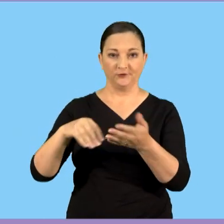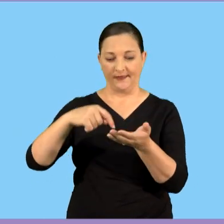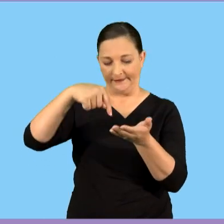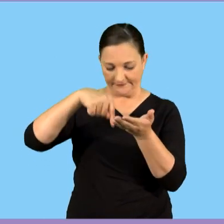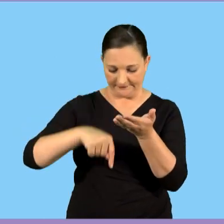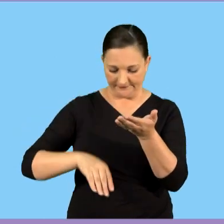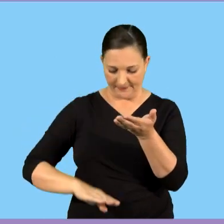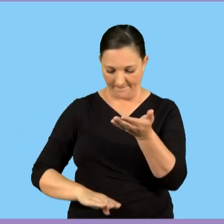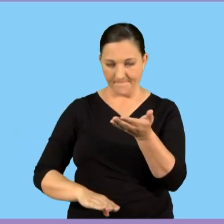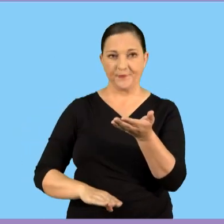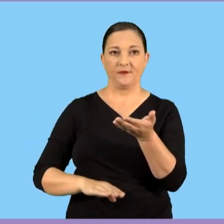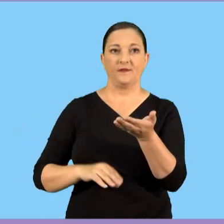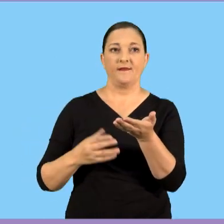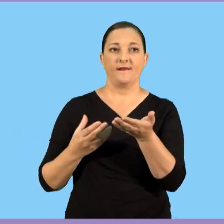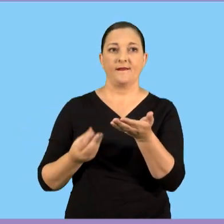depth of